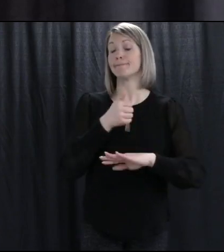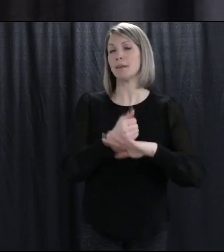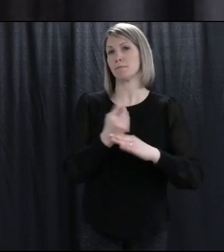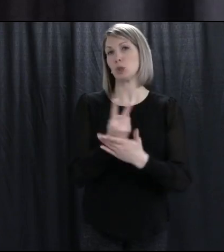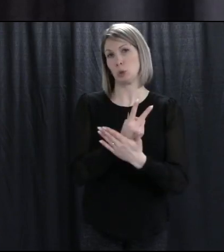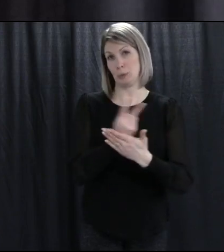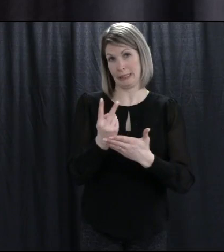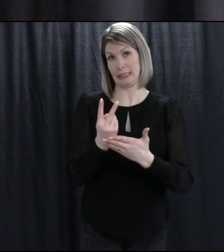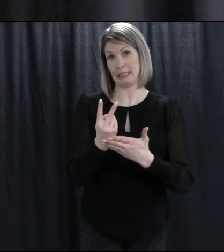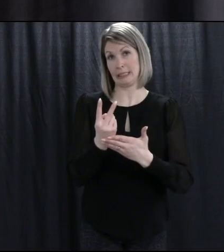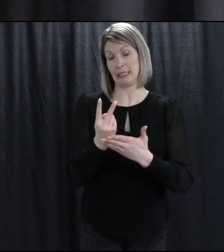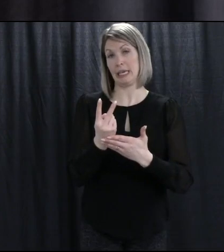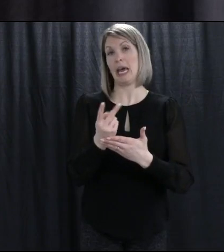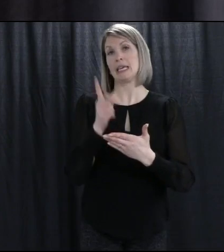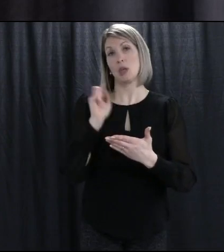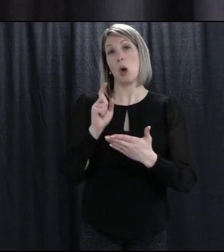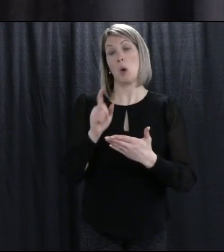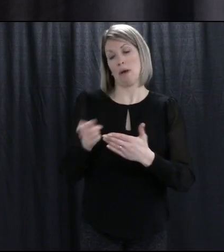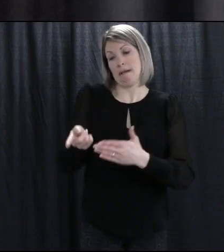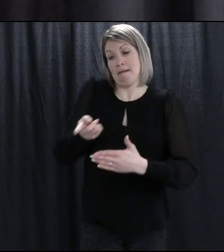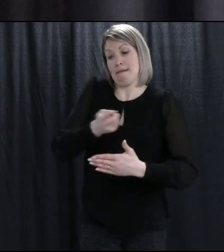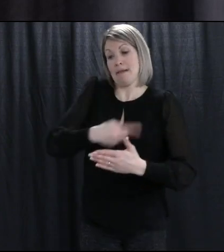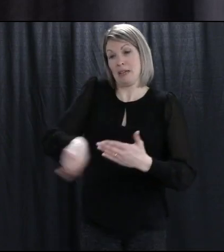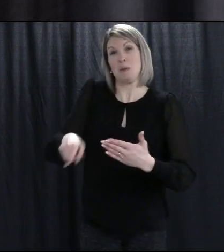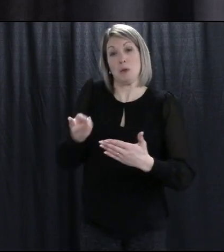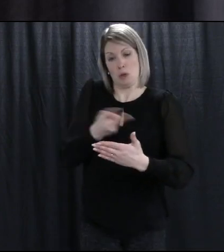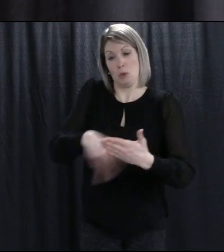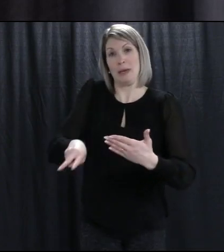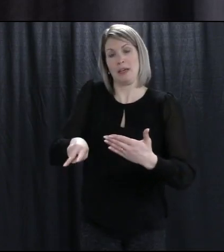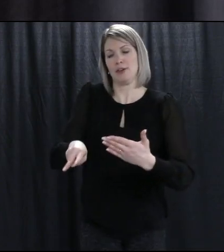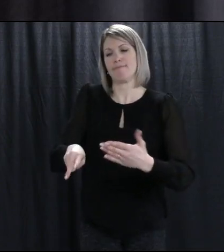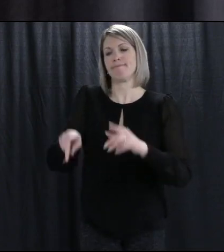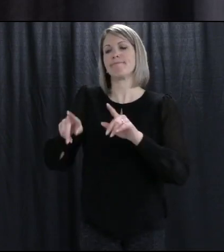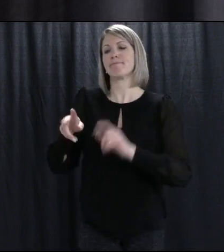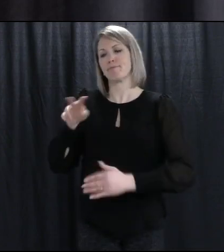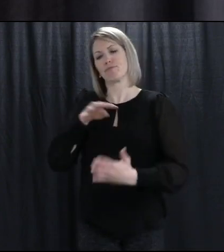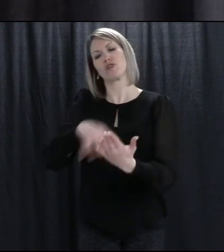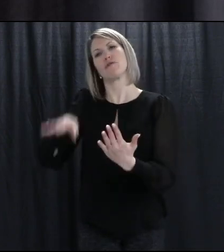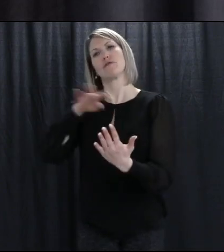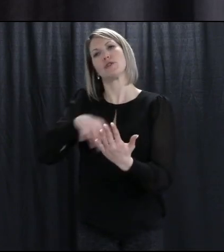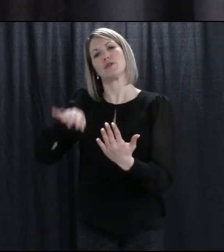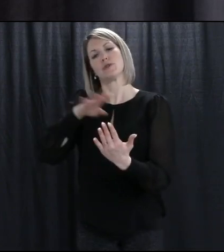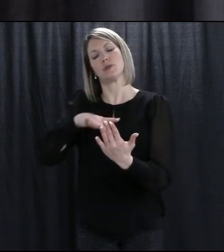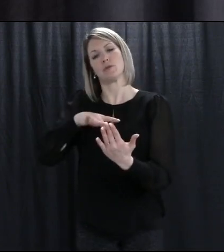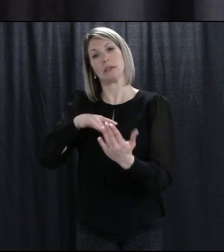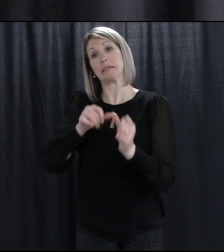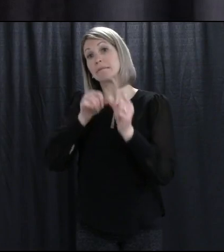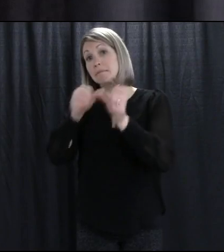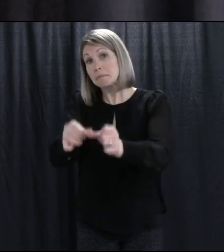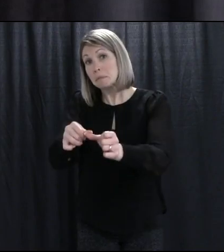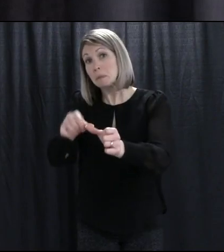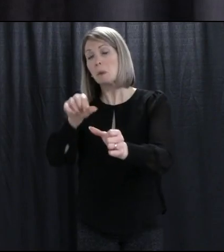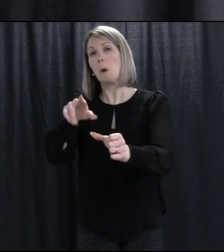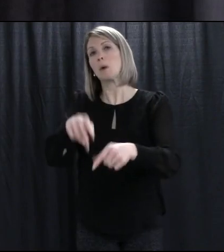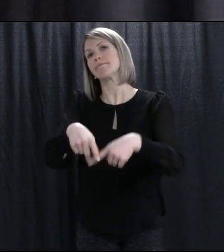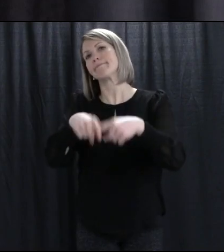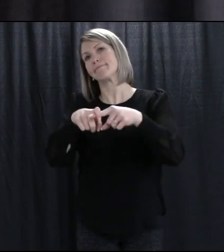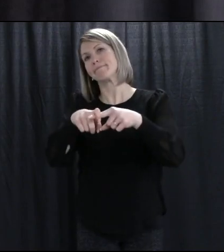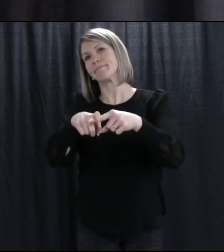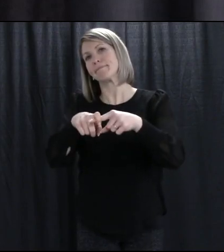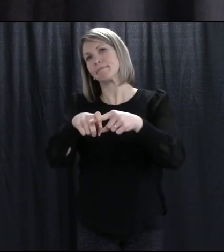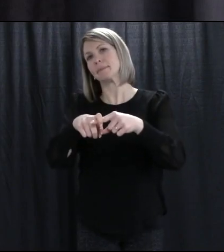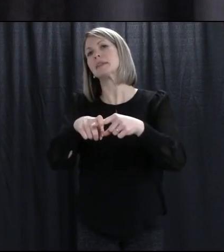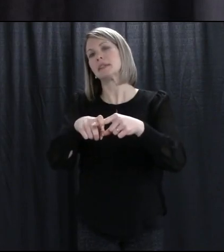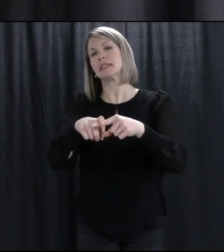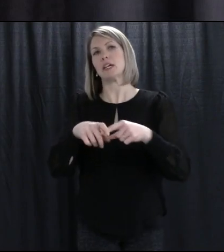have indications from other countries that this pandemic will persist well beyond